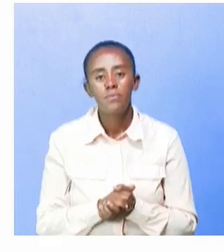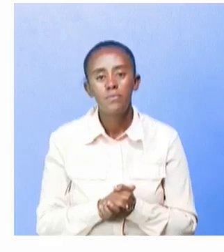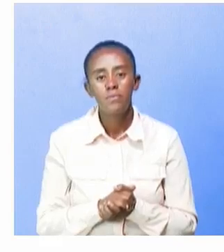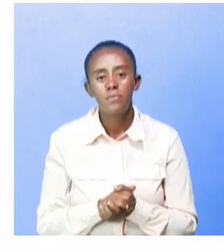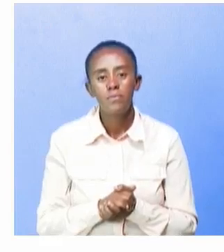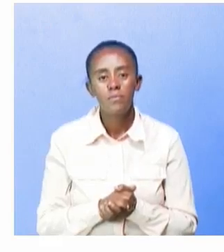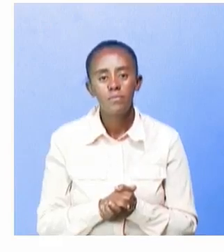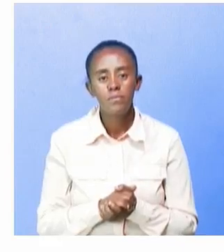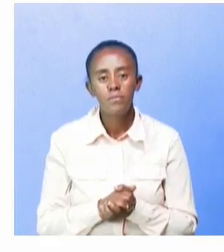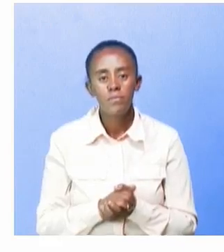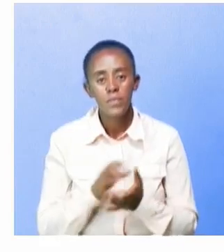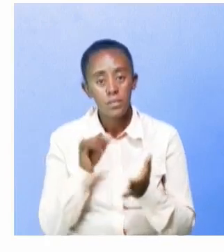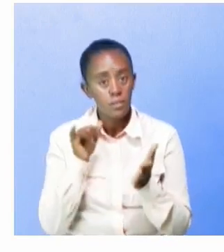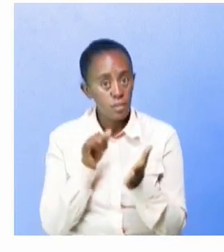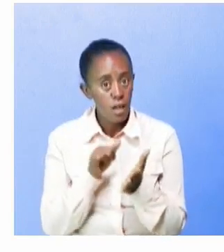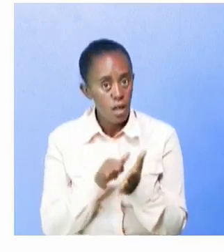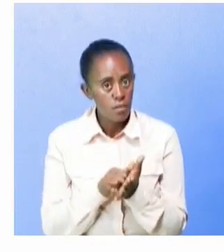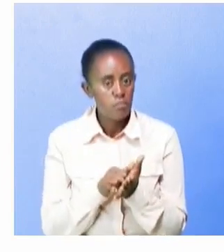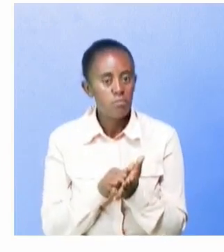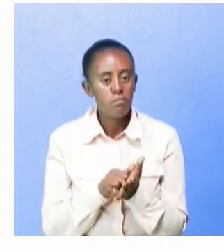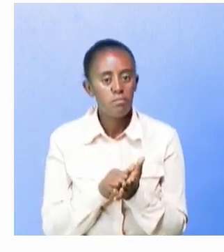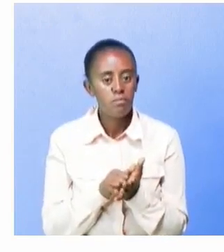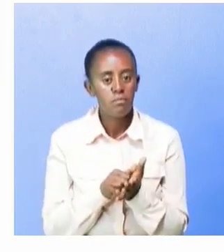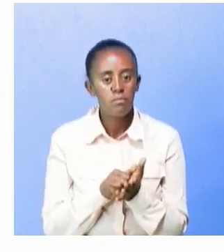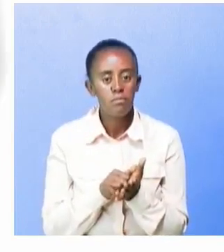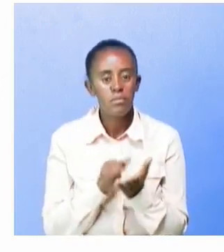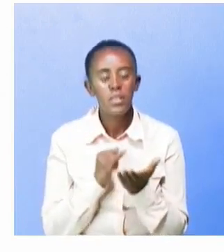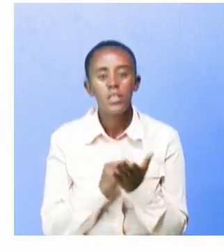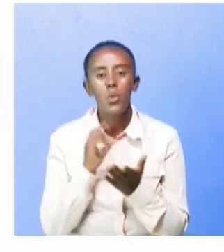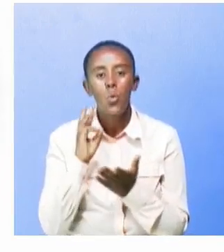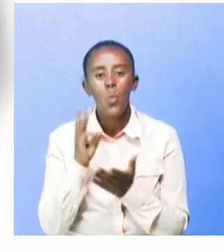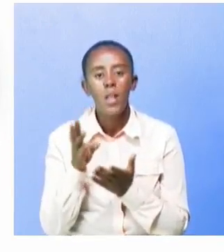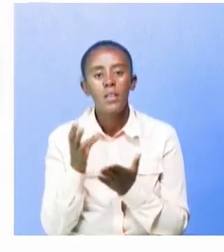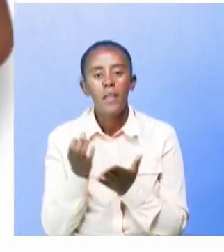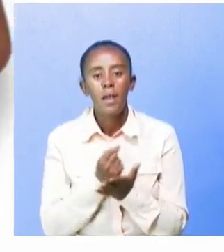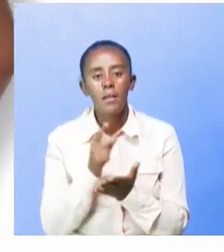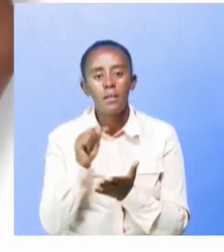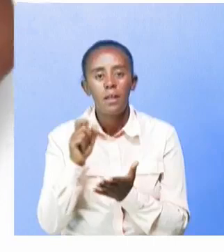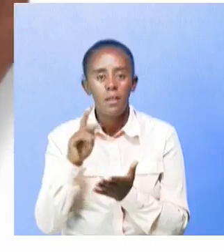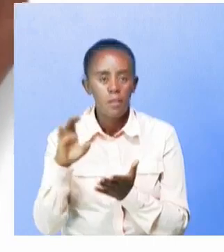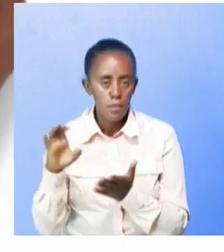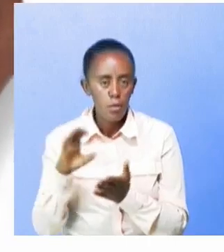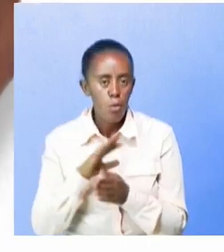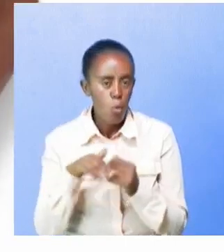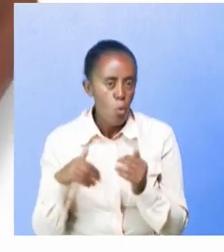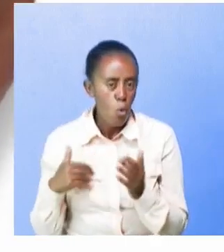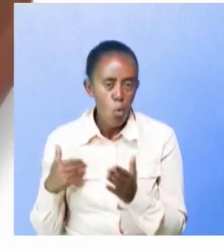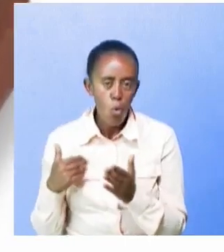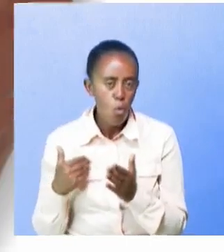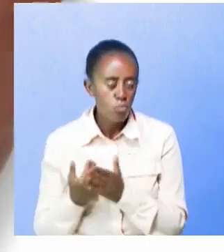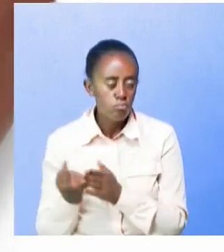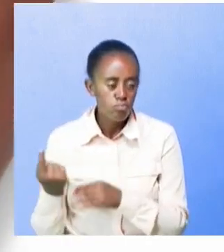that it will take all day.